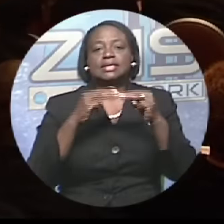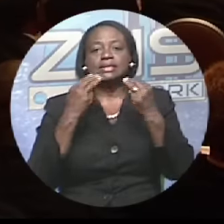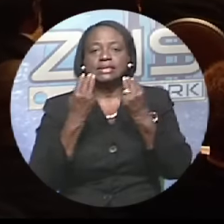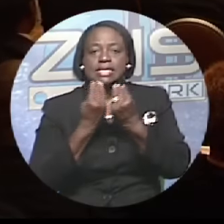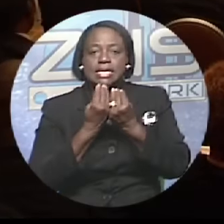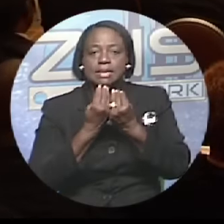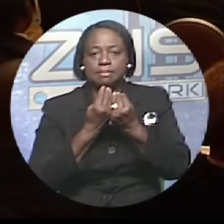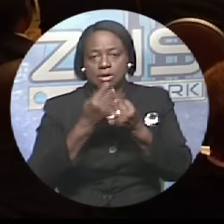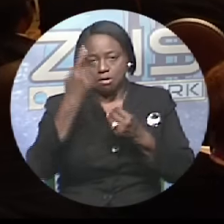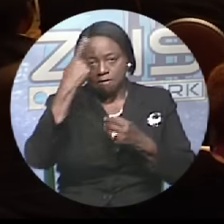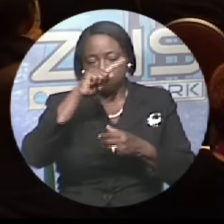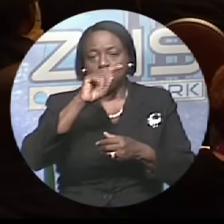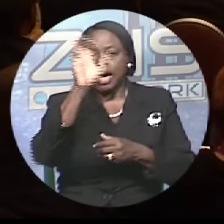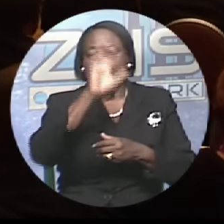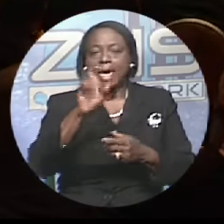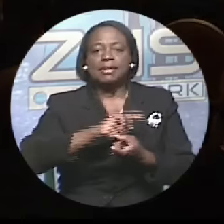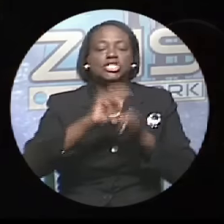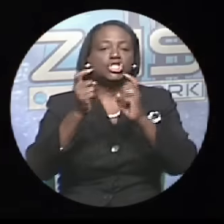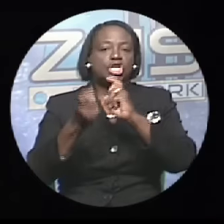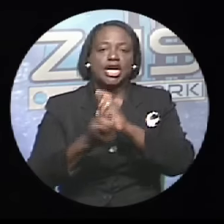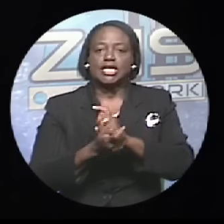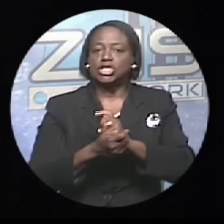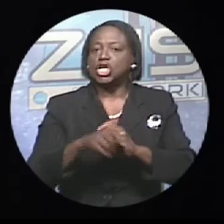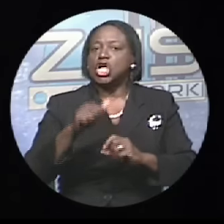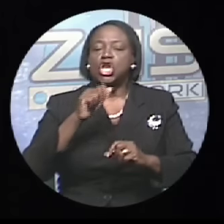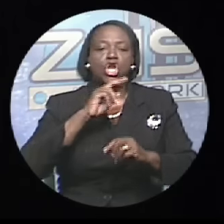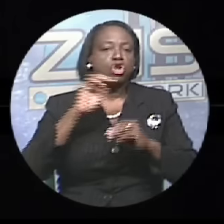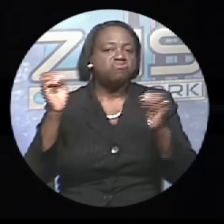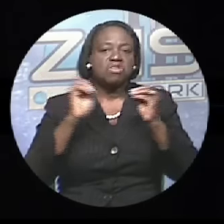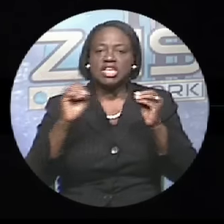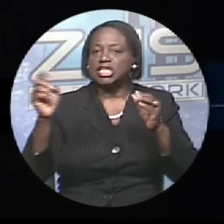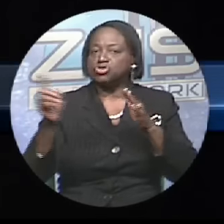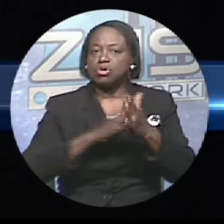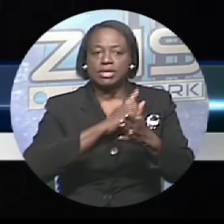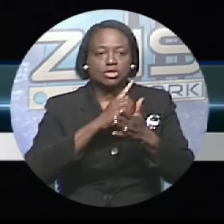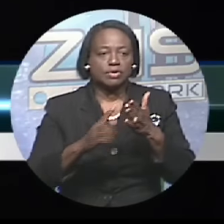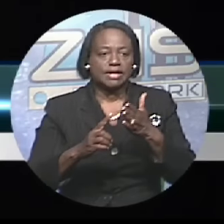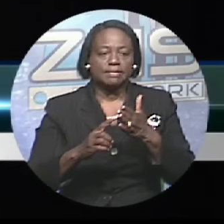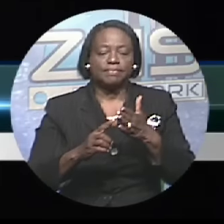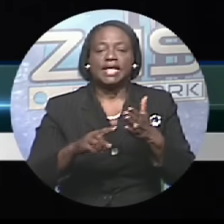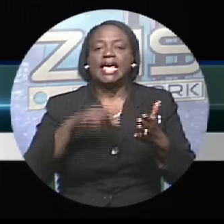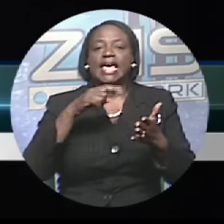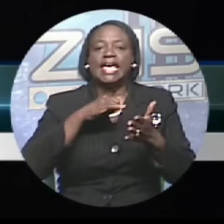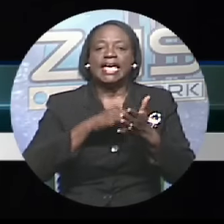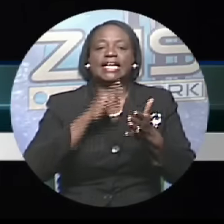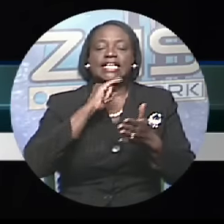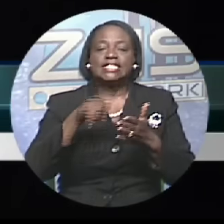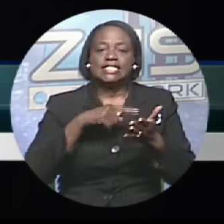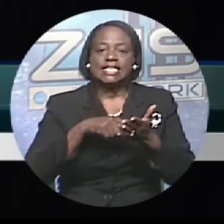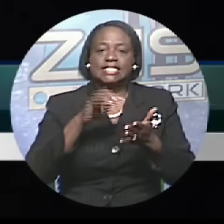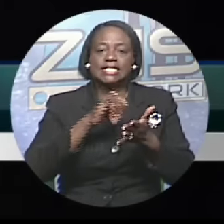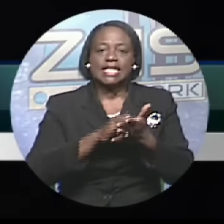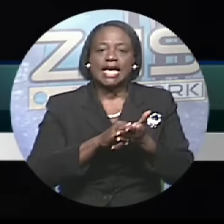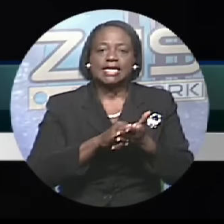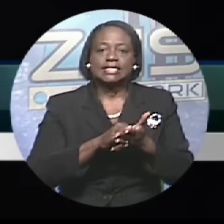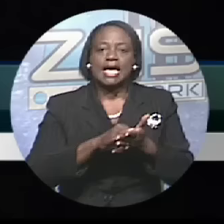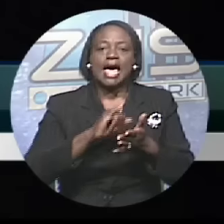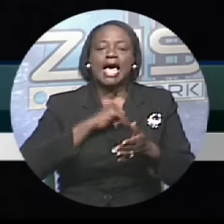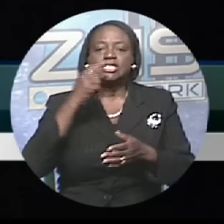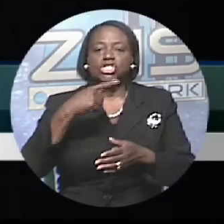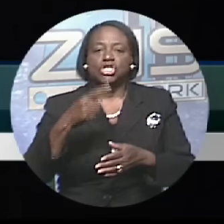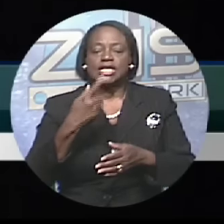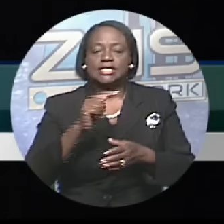non-discriminatory. It is in this context I dare to suggest the broadening of